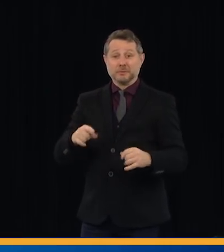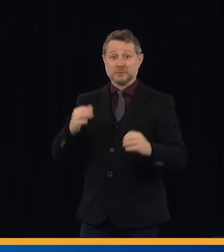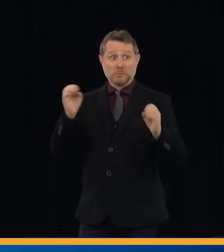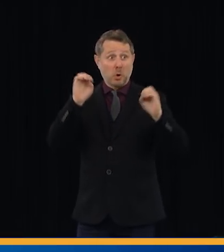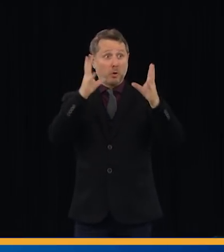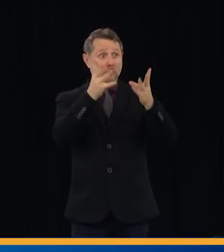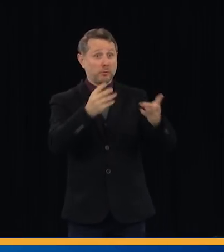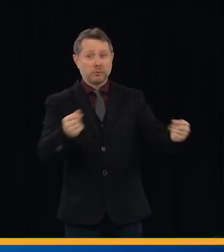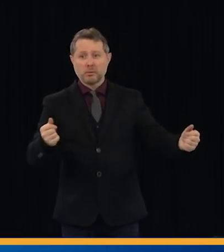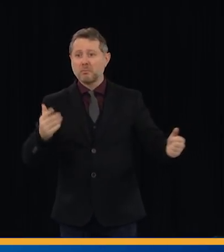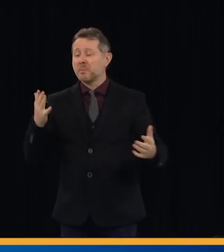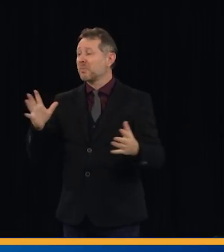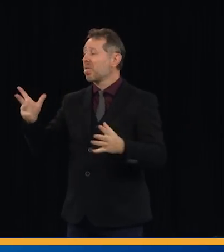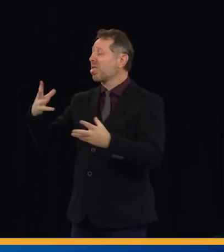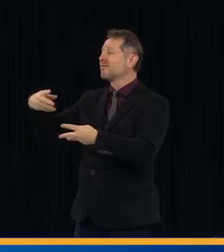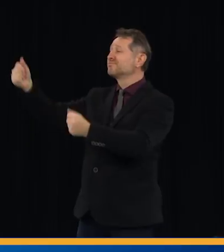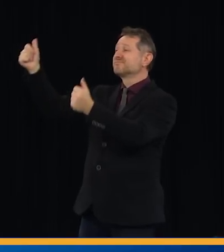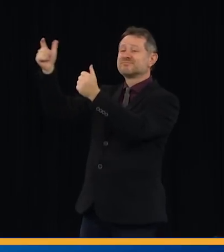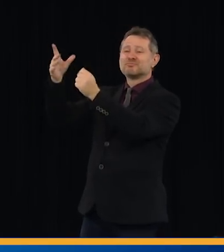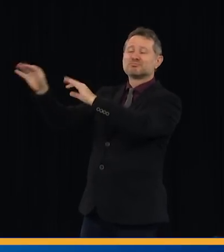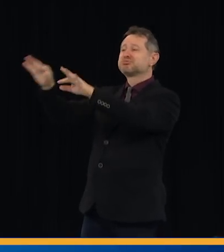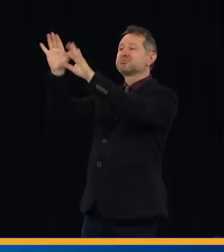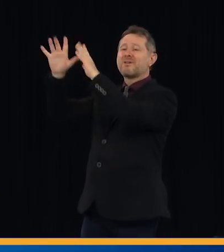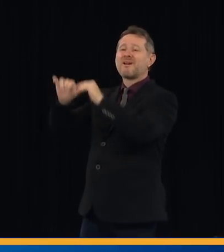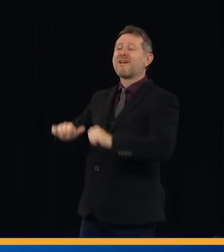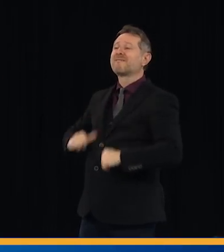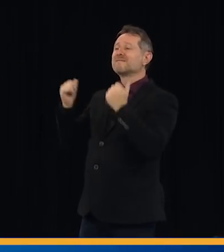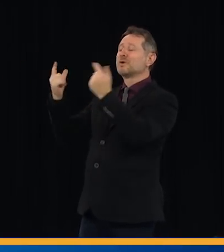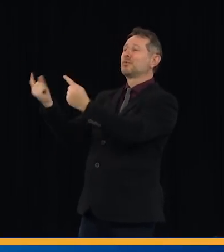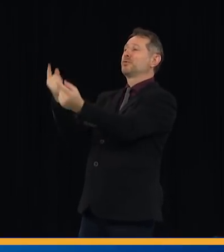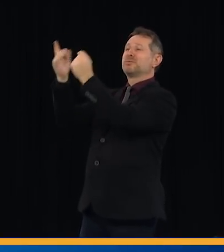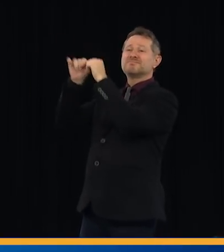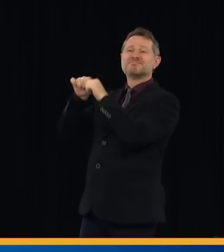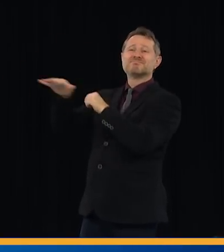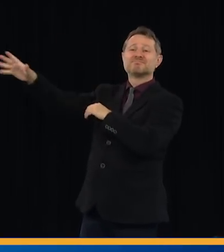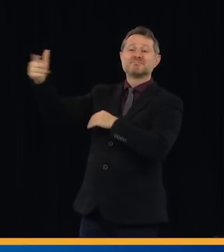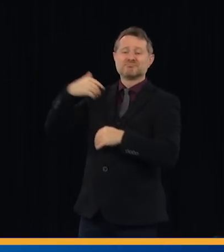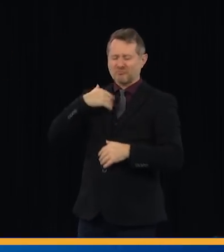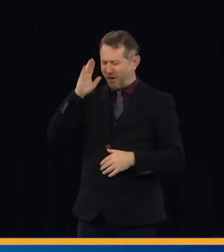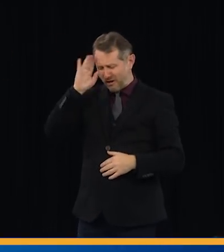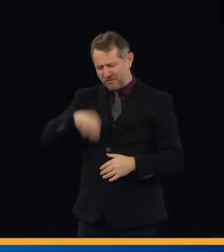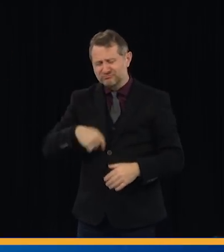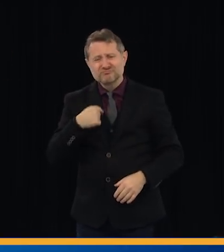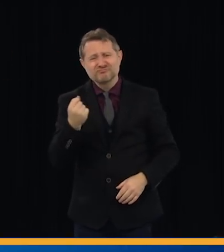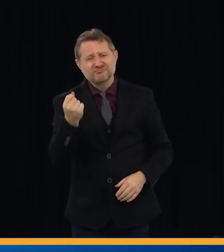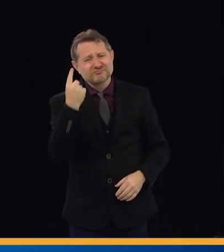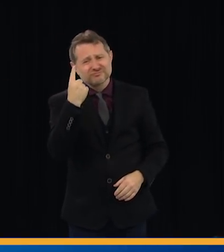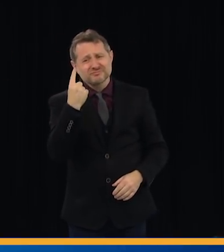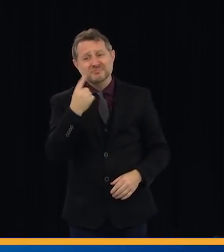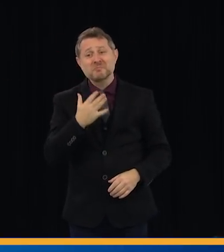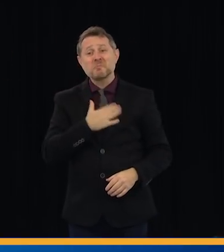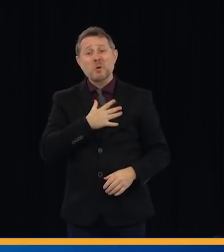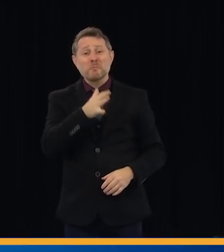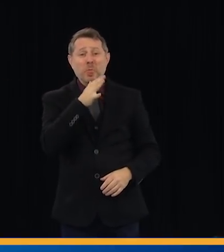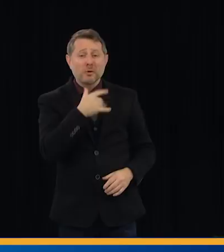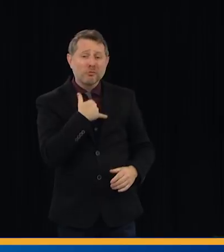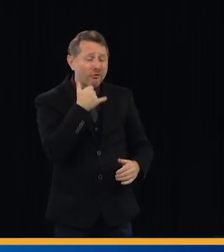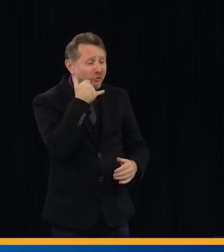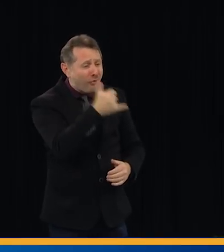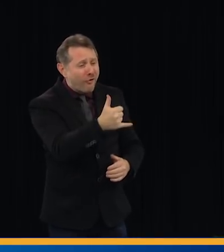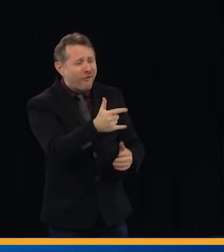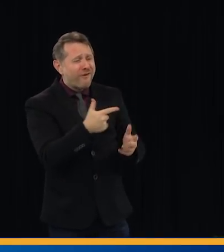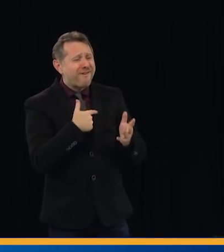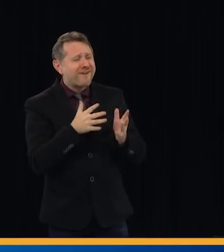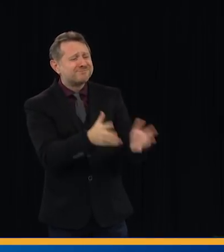boyfriend and then do whatever they do. I've had conversations with my mother, who can't leave the